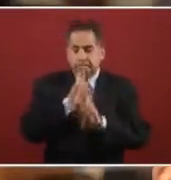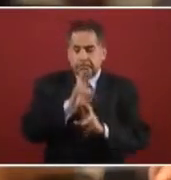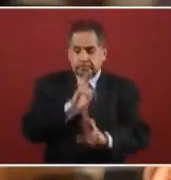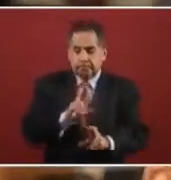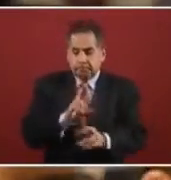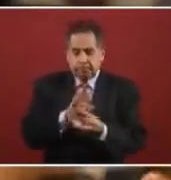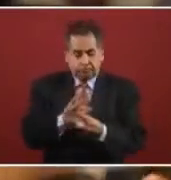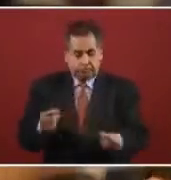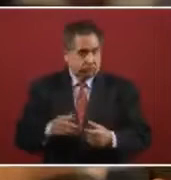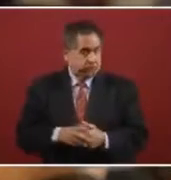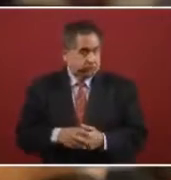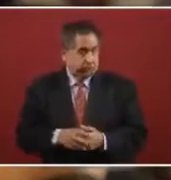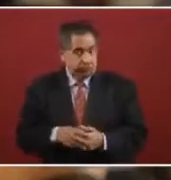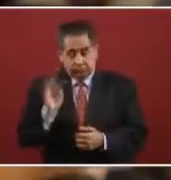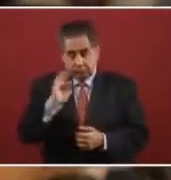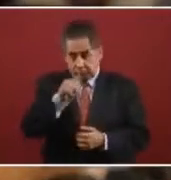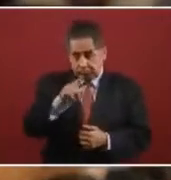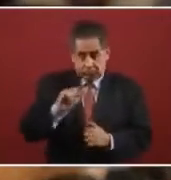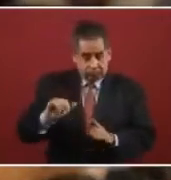given solution to?